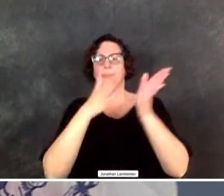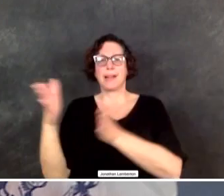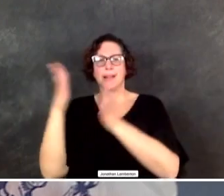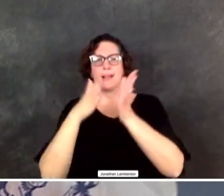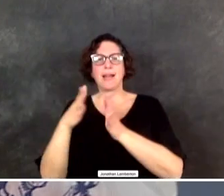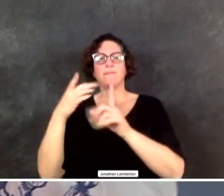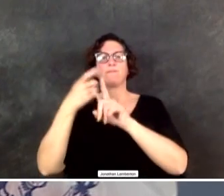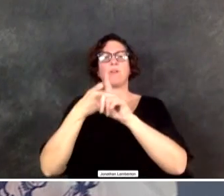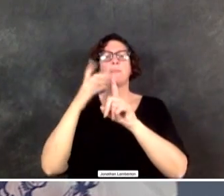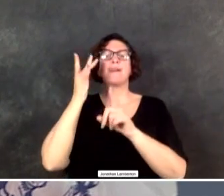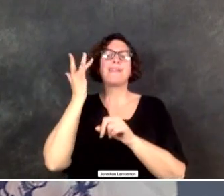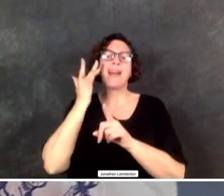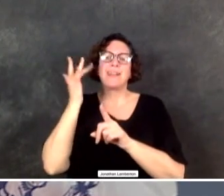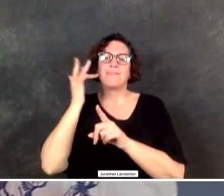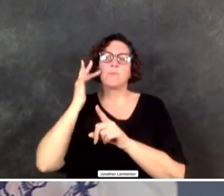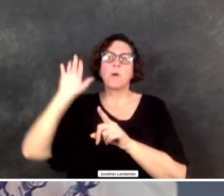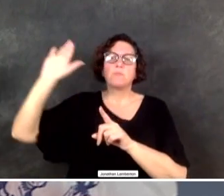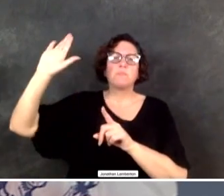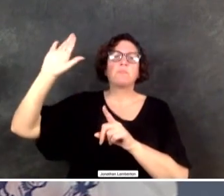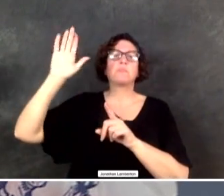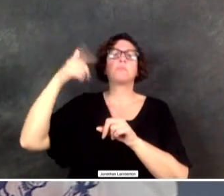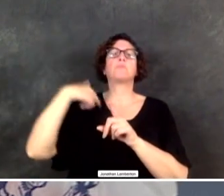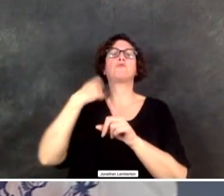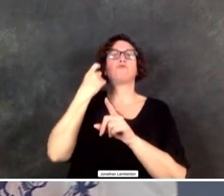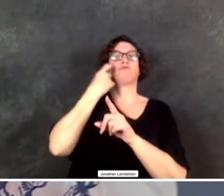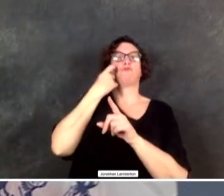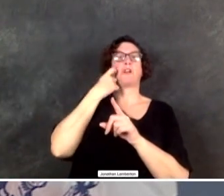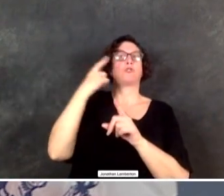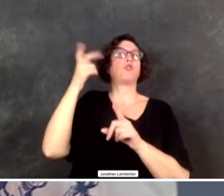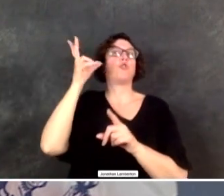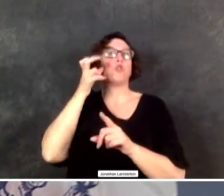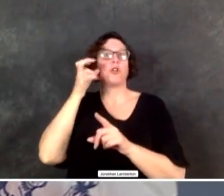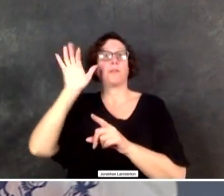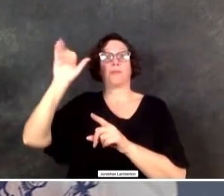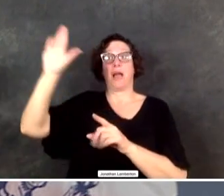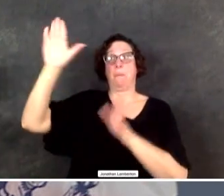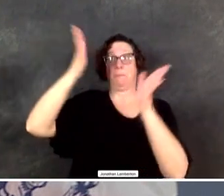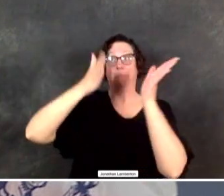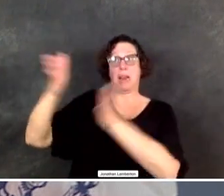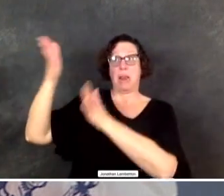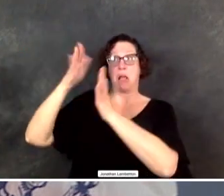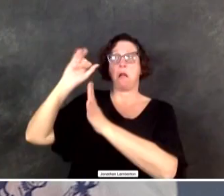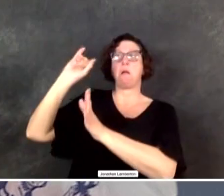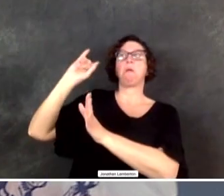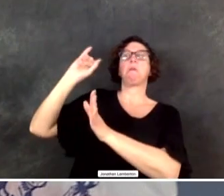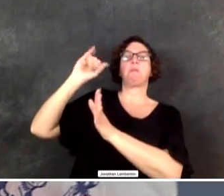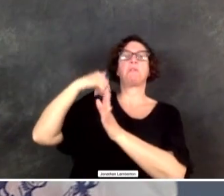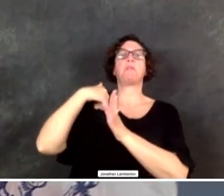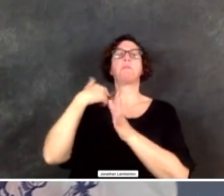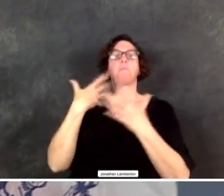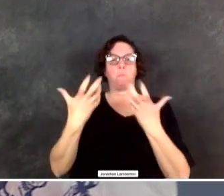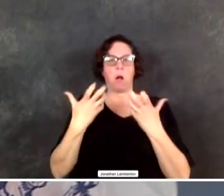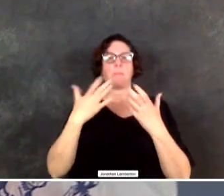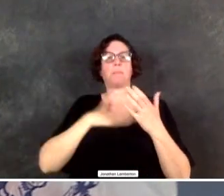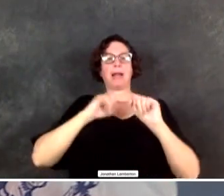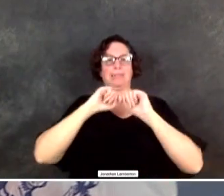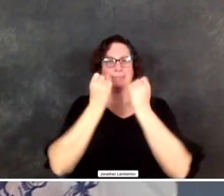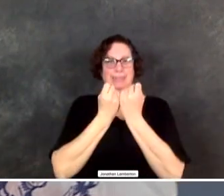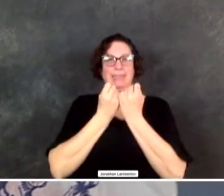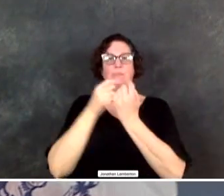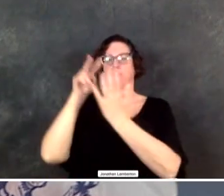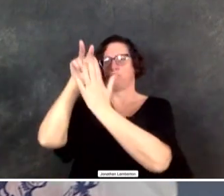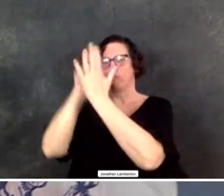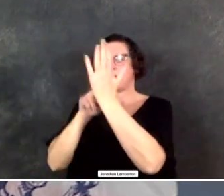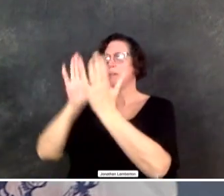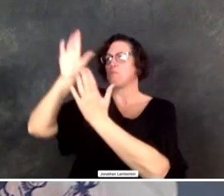I want you to, even though, Gersh, you have a specific mission, and I respect your mission, you're a very smart person,